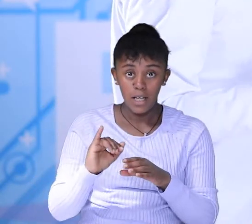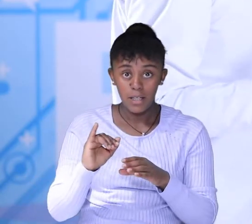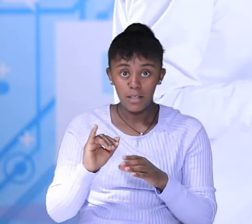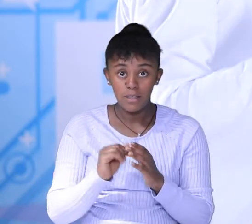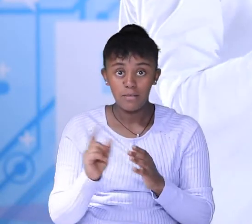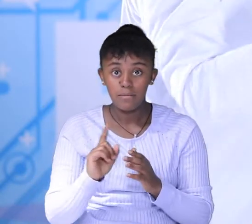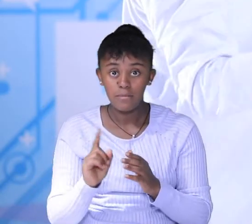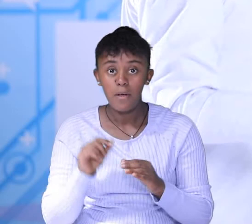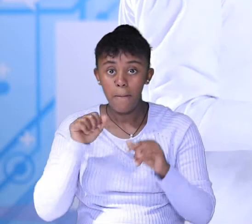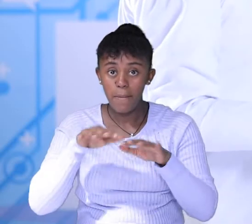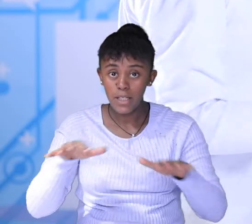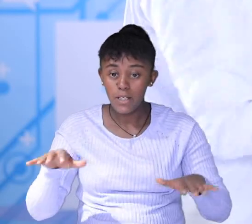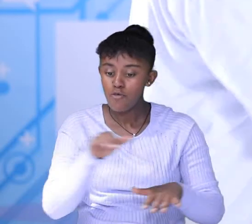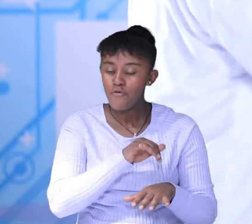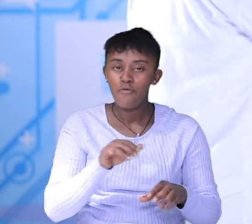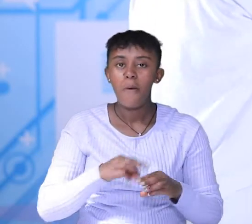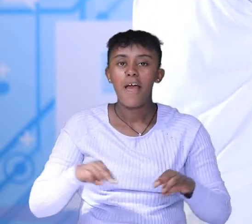constant k,